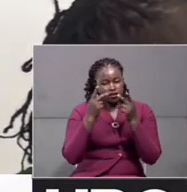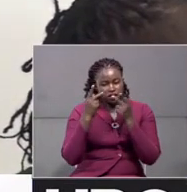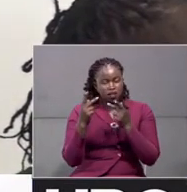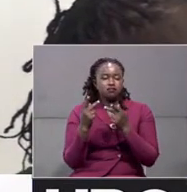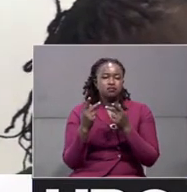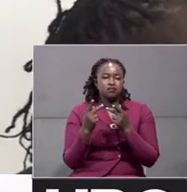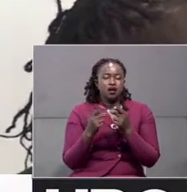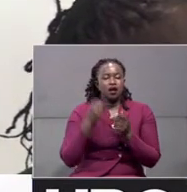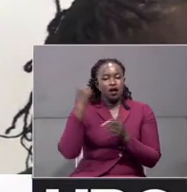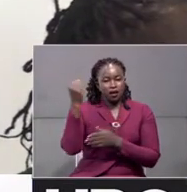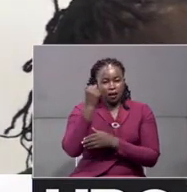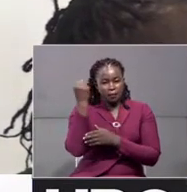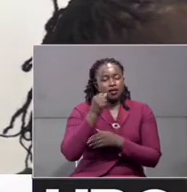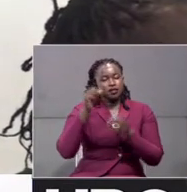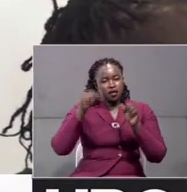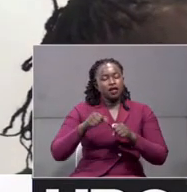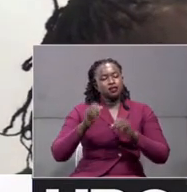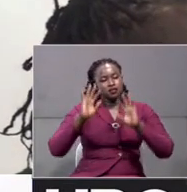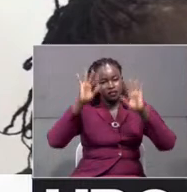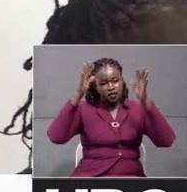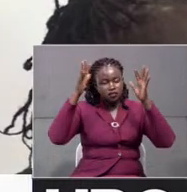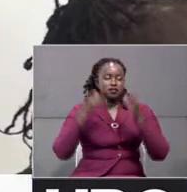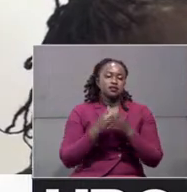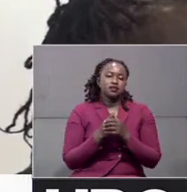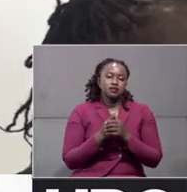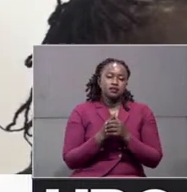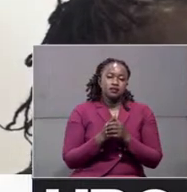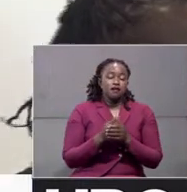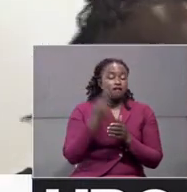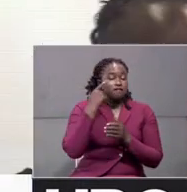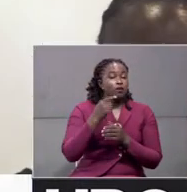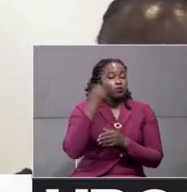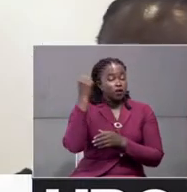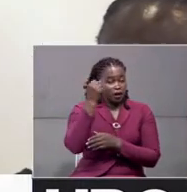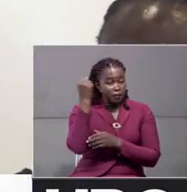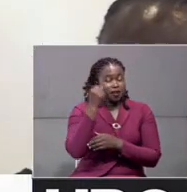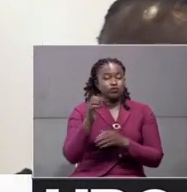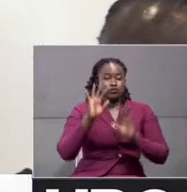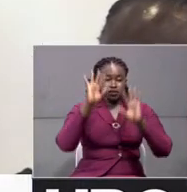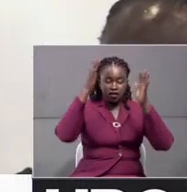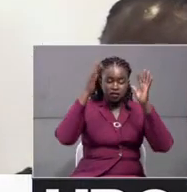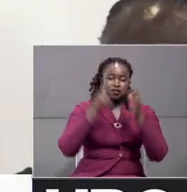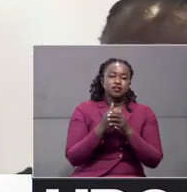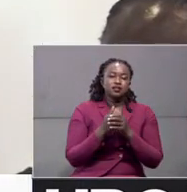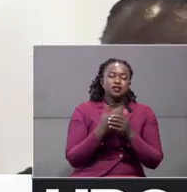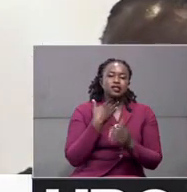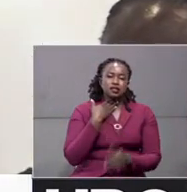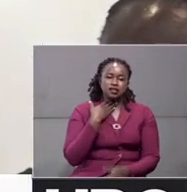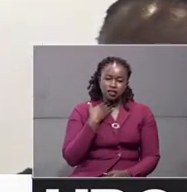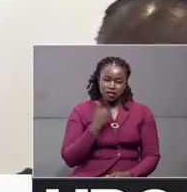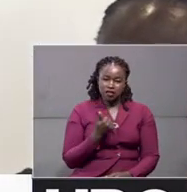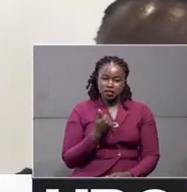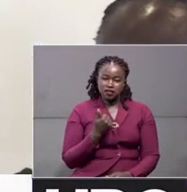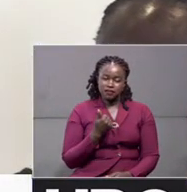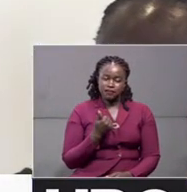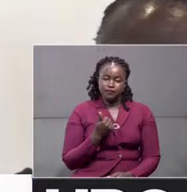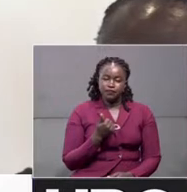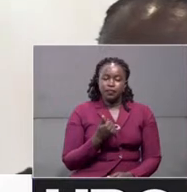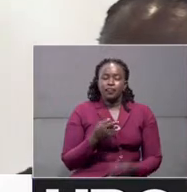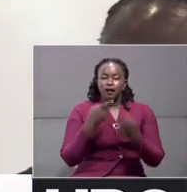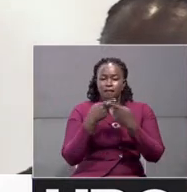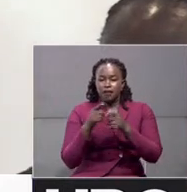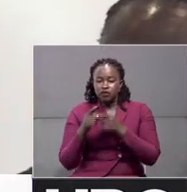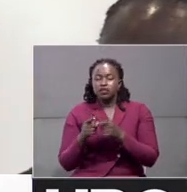the campaign succeeds. For the campaign to succeed, it will require a